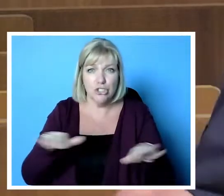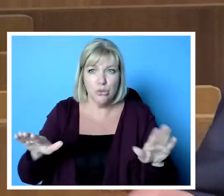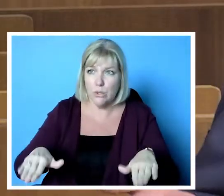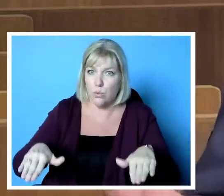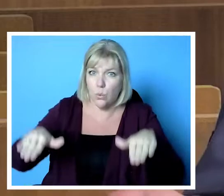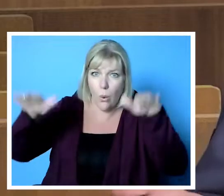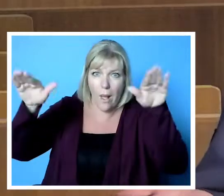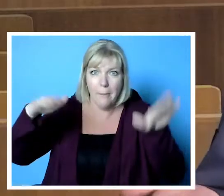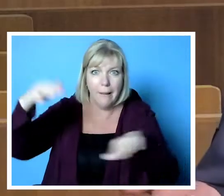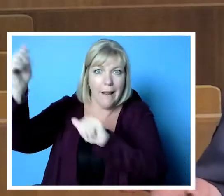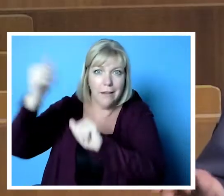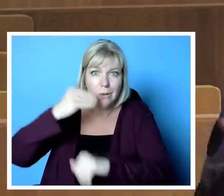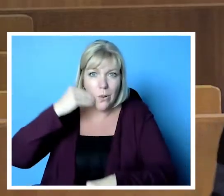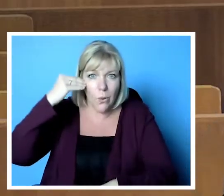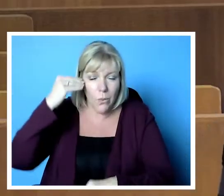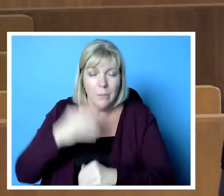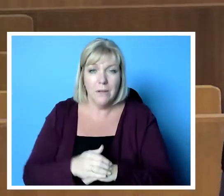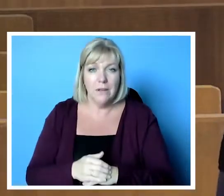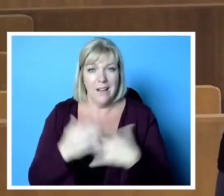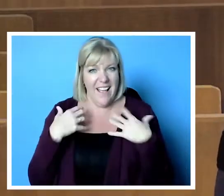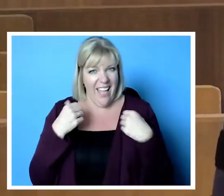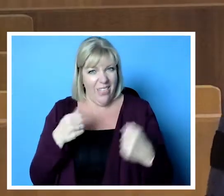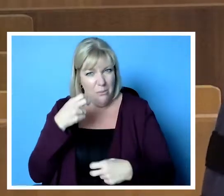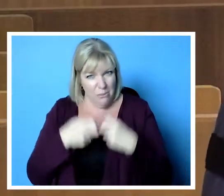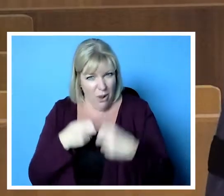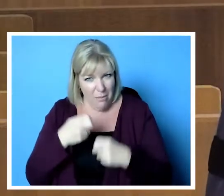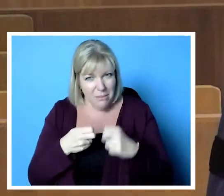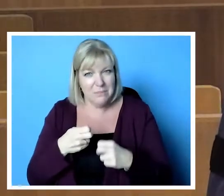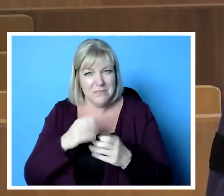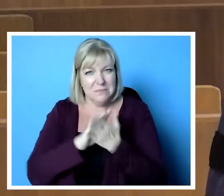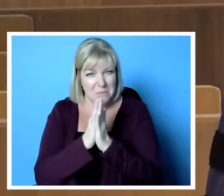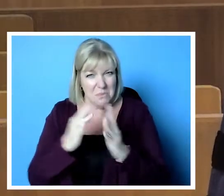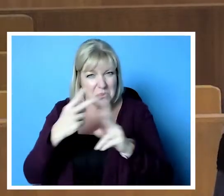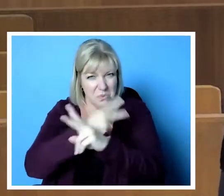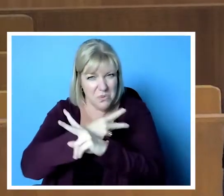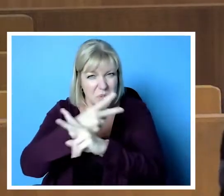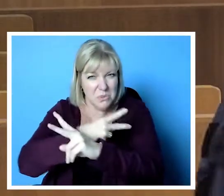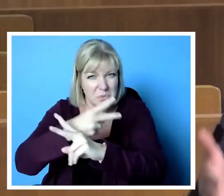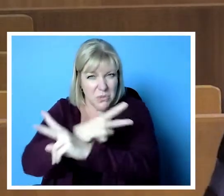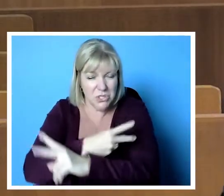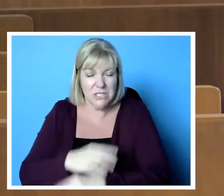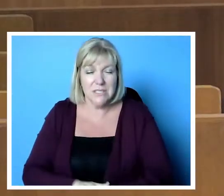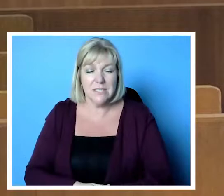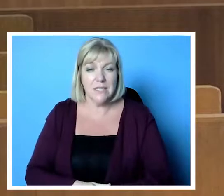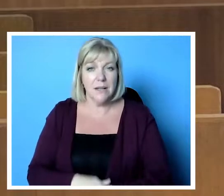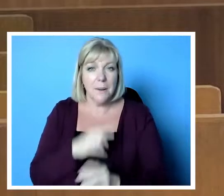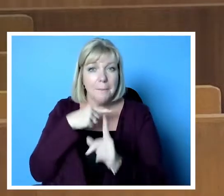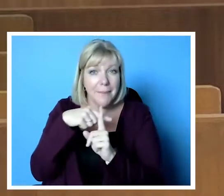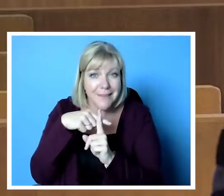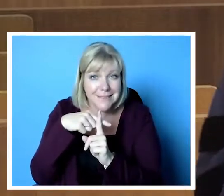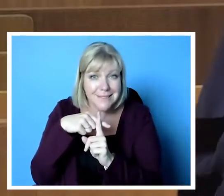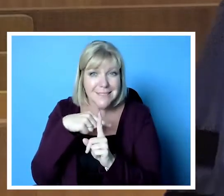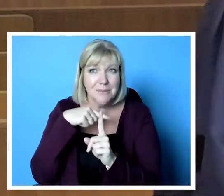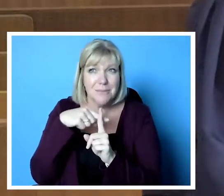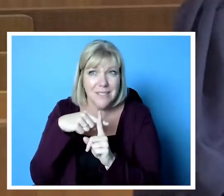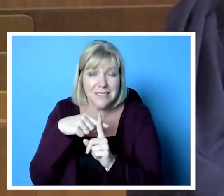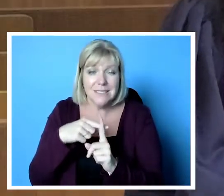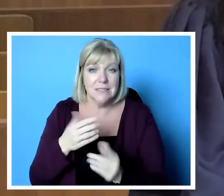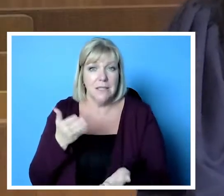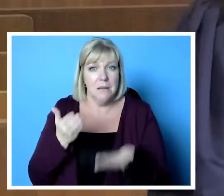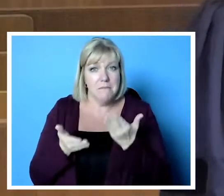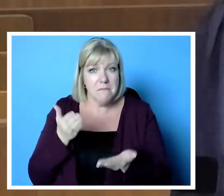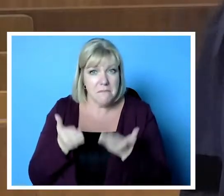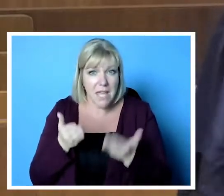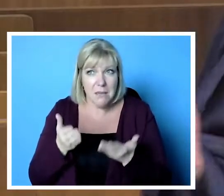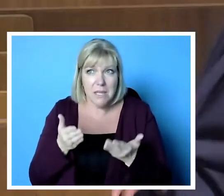and moved out of the home, health problems have advanced. And in the midst of all that, maybe you found